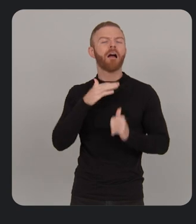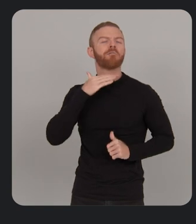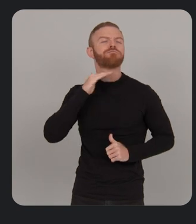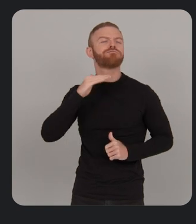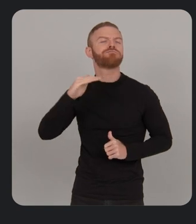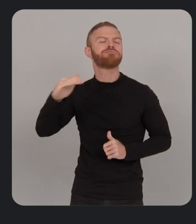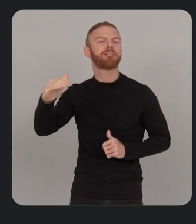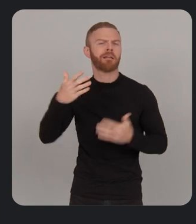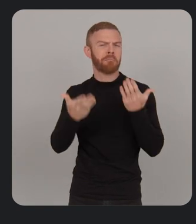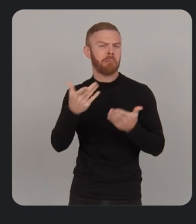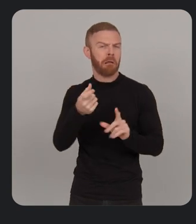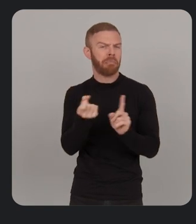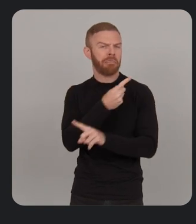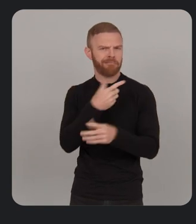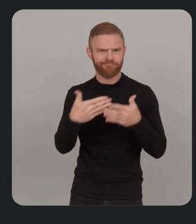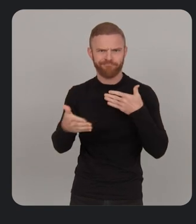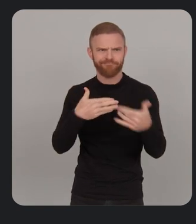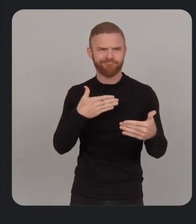even if you're out of tune.